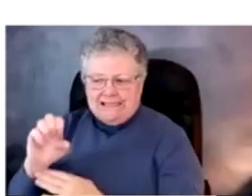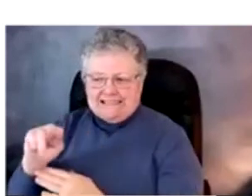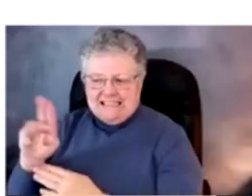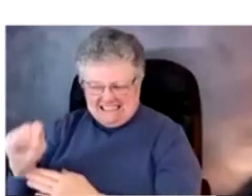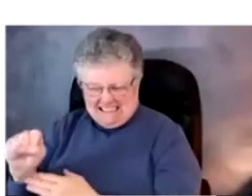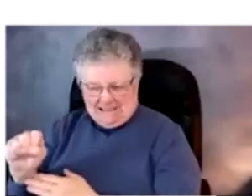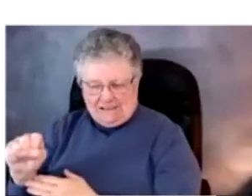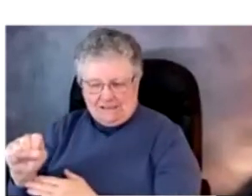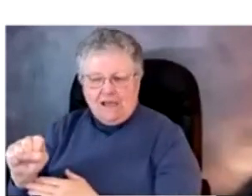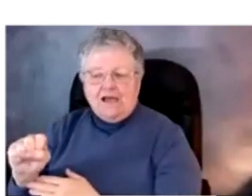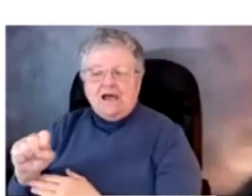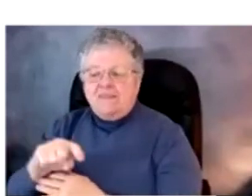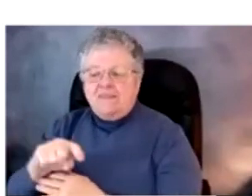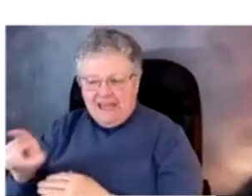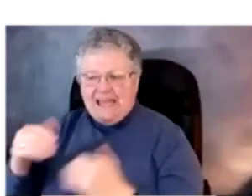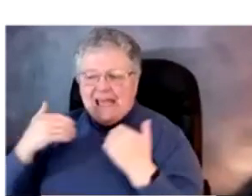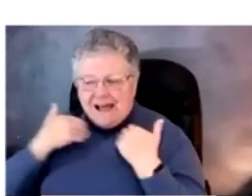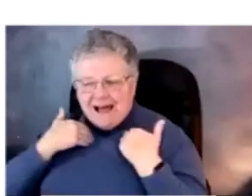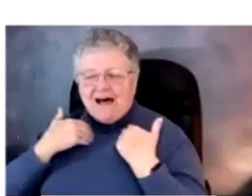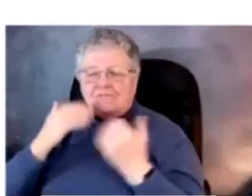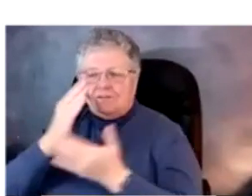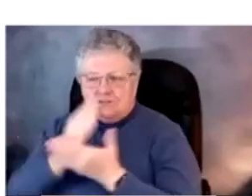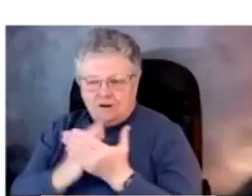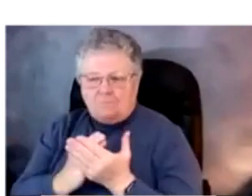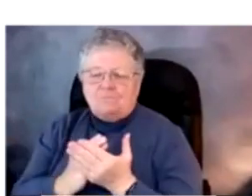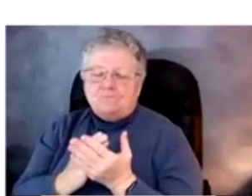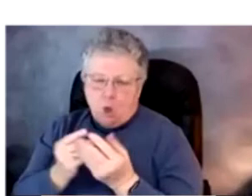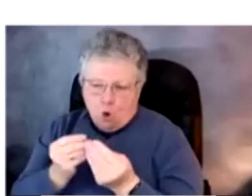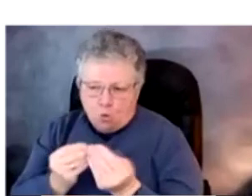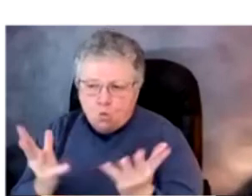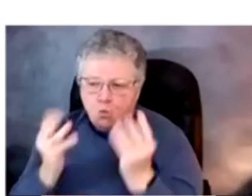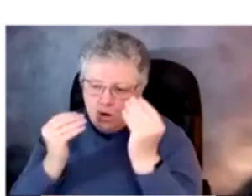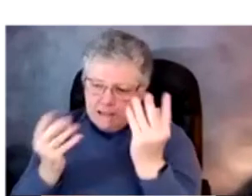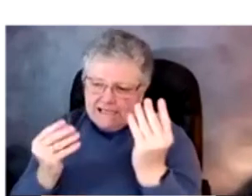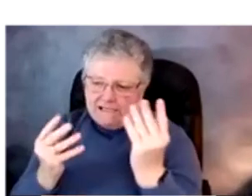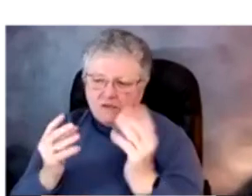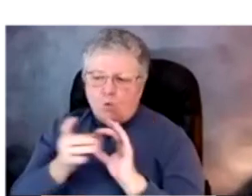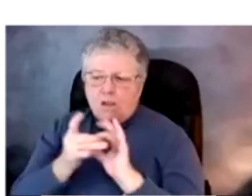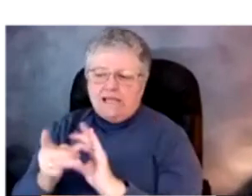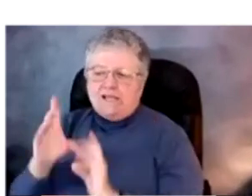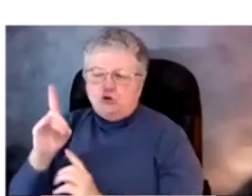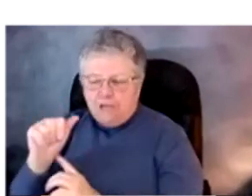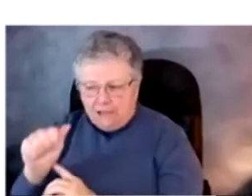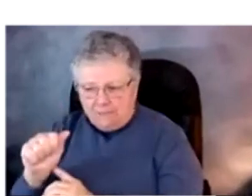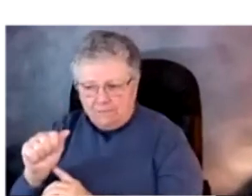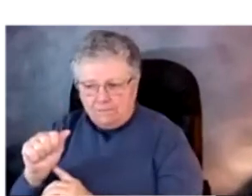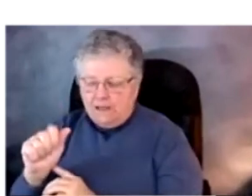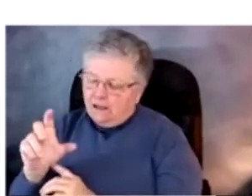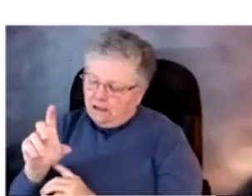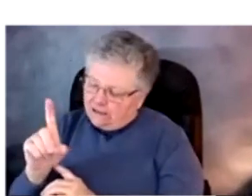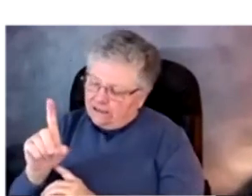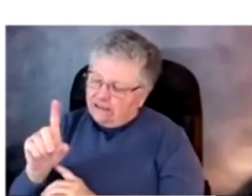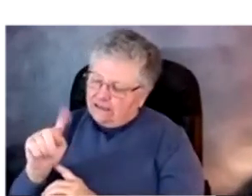releases on disability, and you can click your state and then click counties, maybe that your Center for Independent